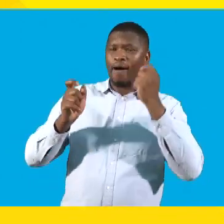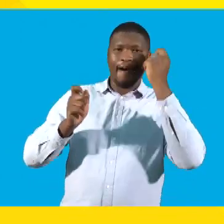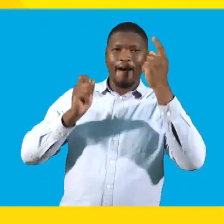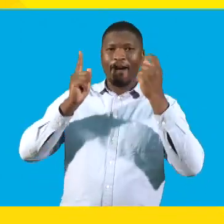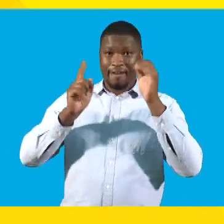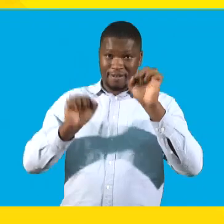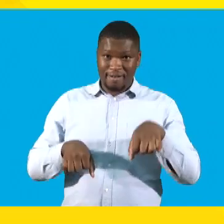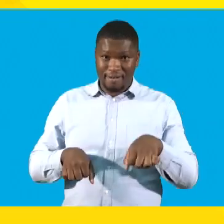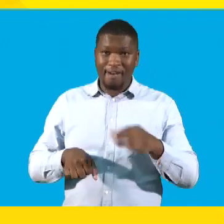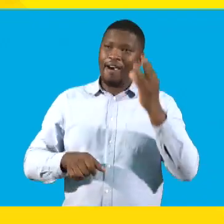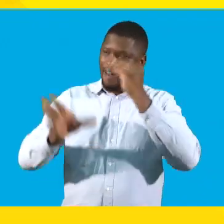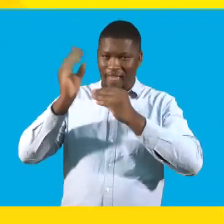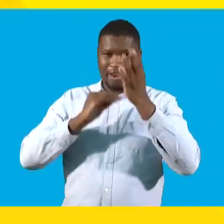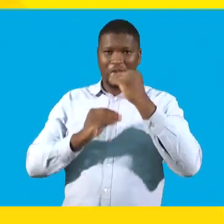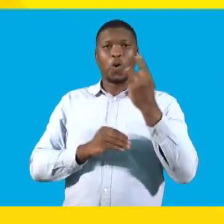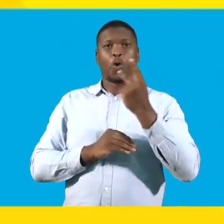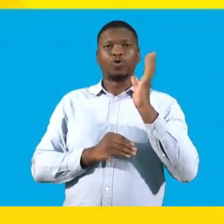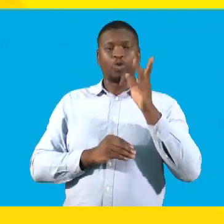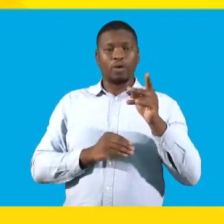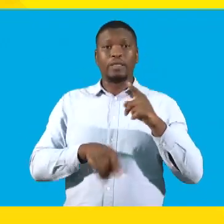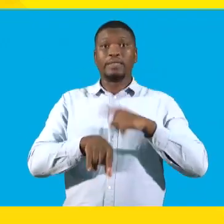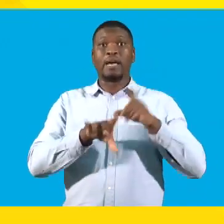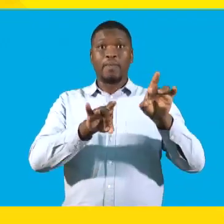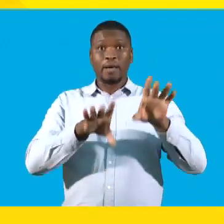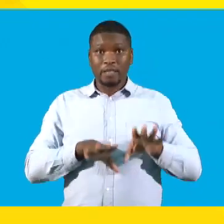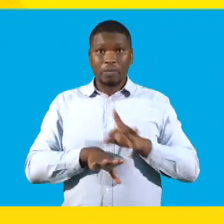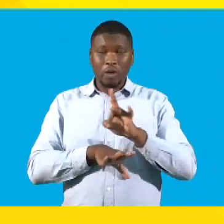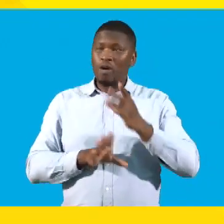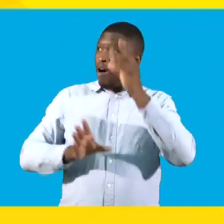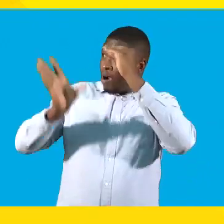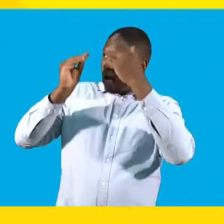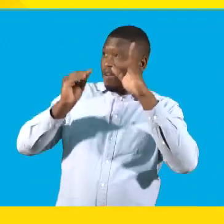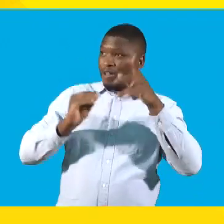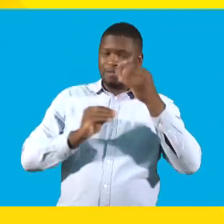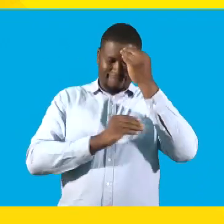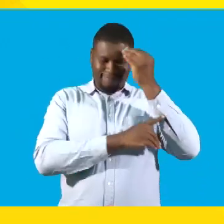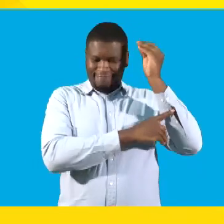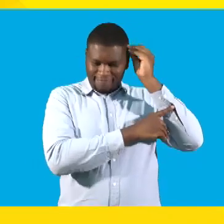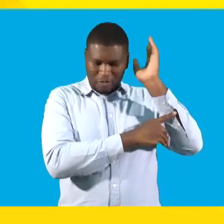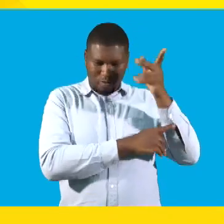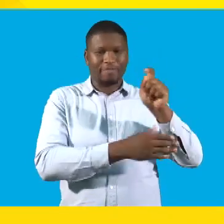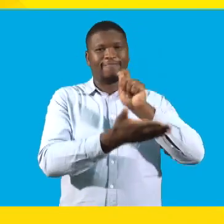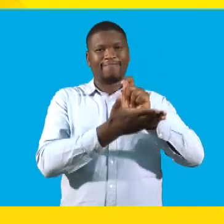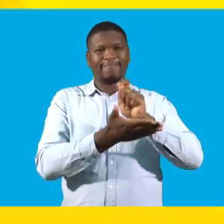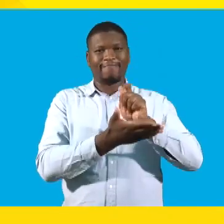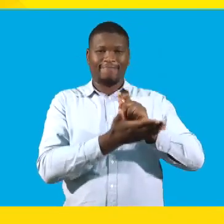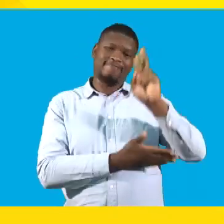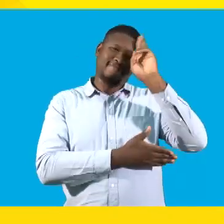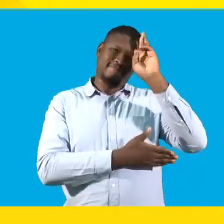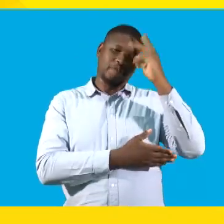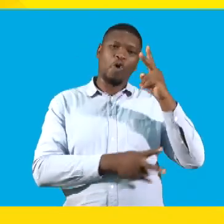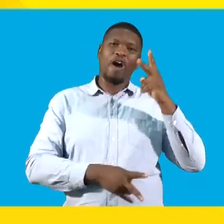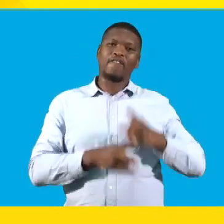something today and that you will be able to apply some of these skills and strategies when you sit and write your final